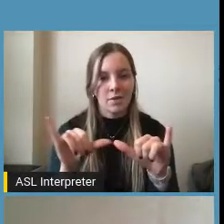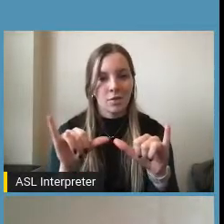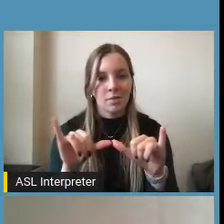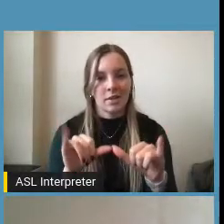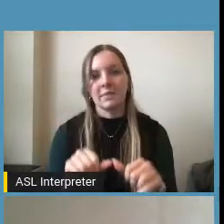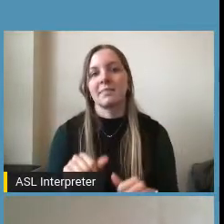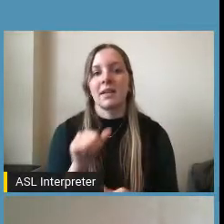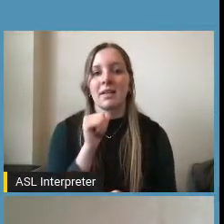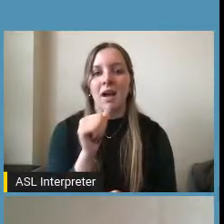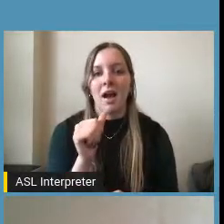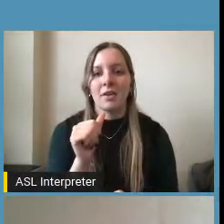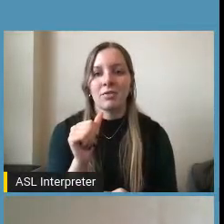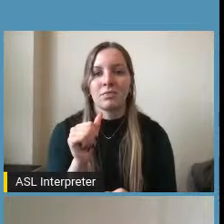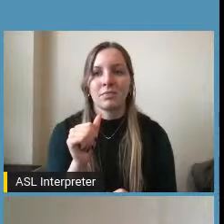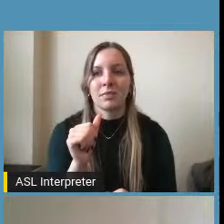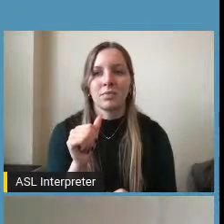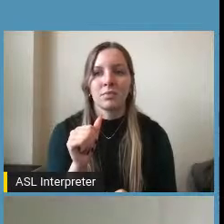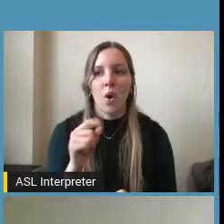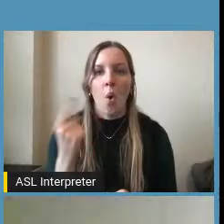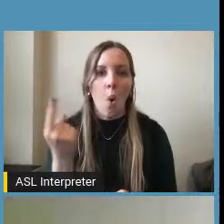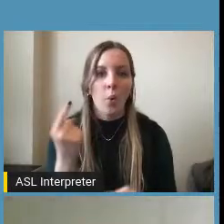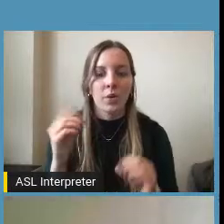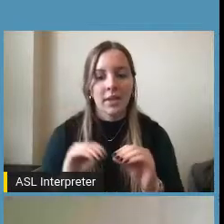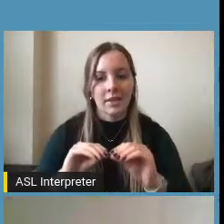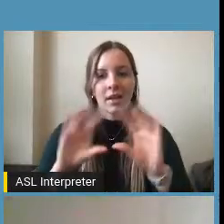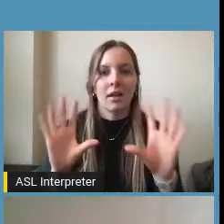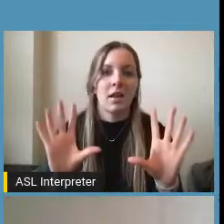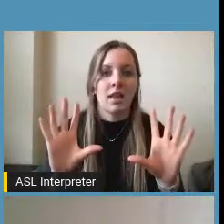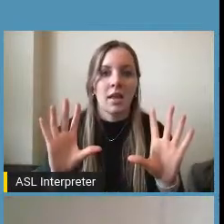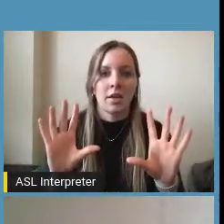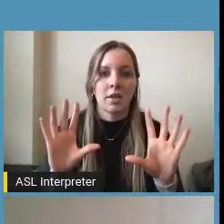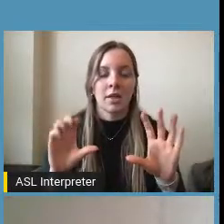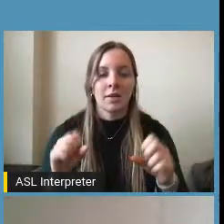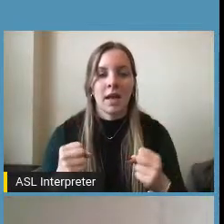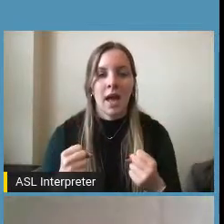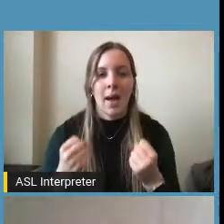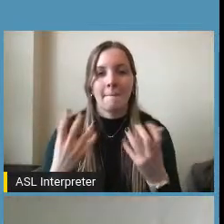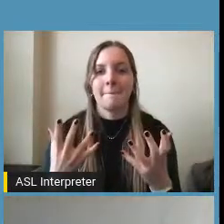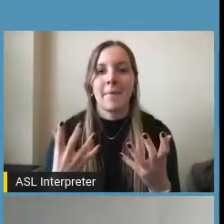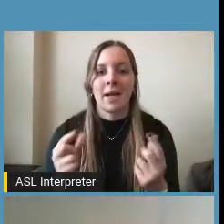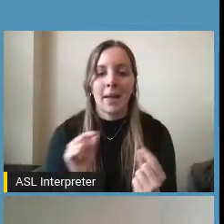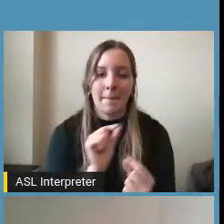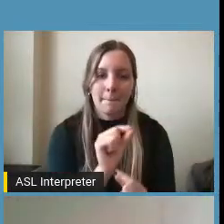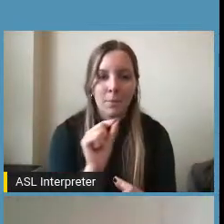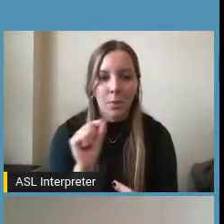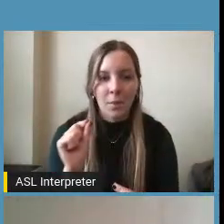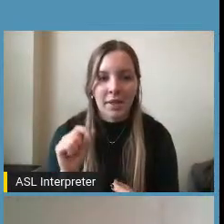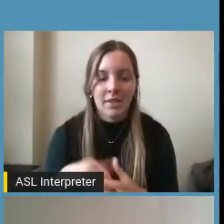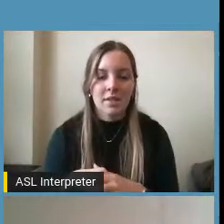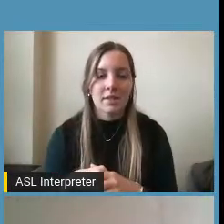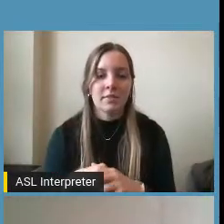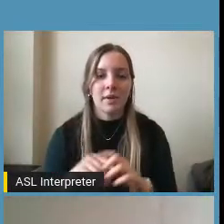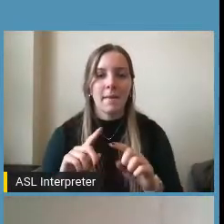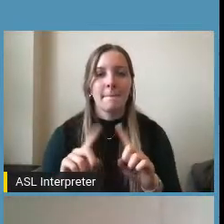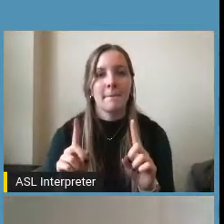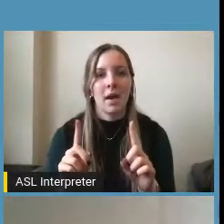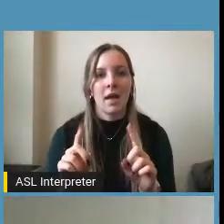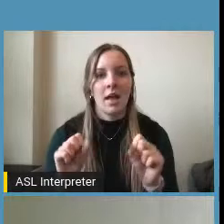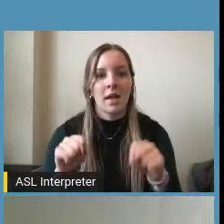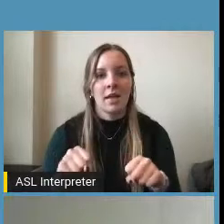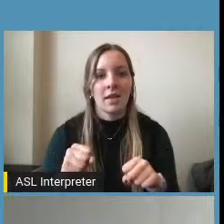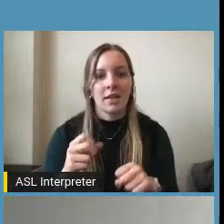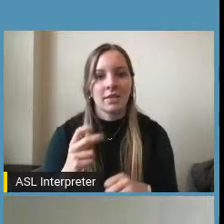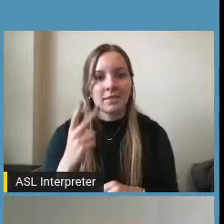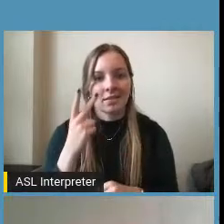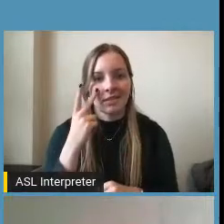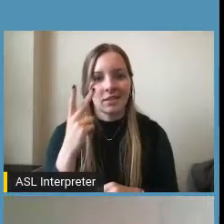of the model. The resolution is how many points do I have, just like the resolution of a photograph. But when we start